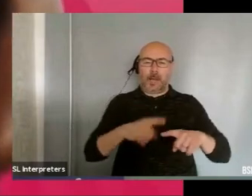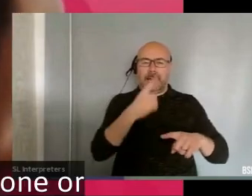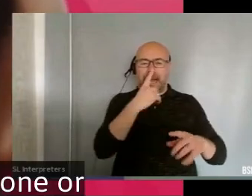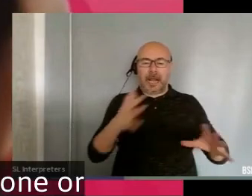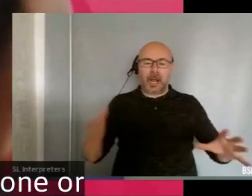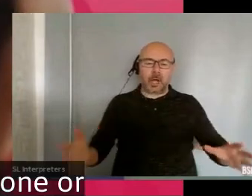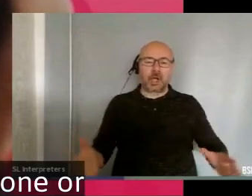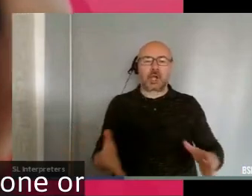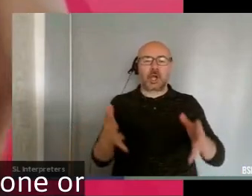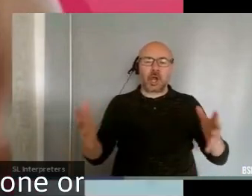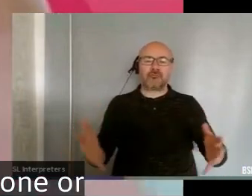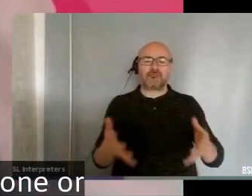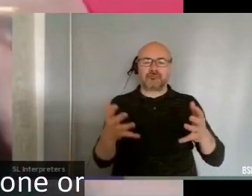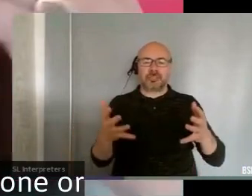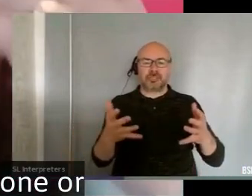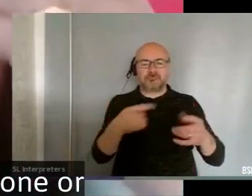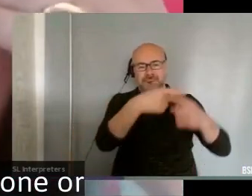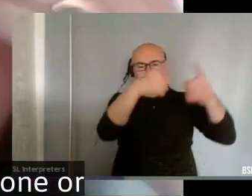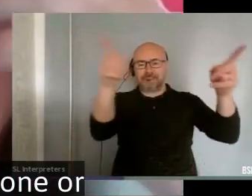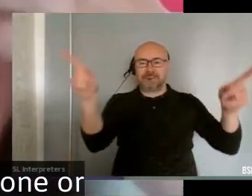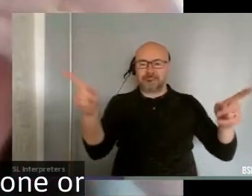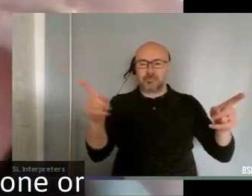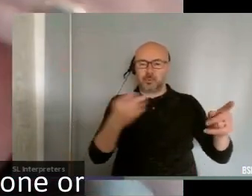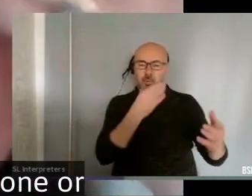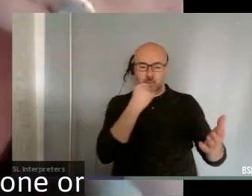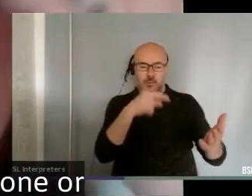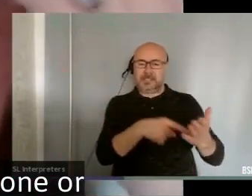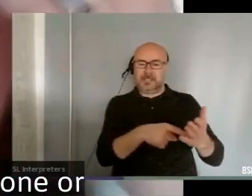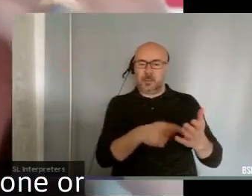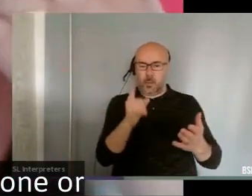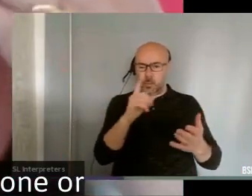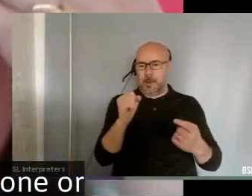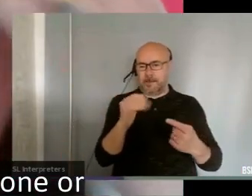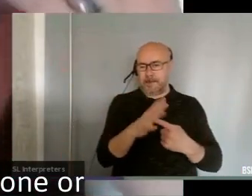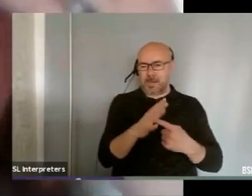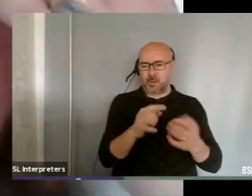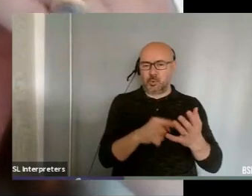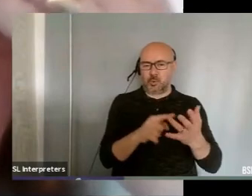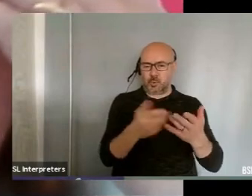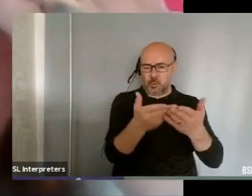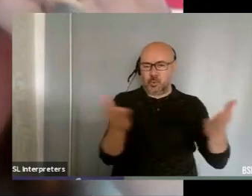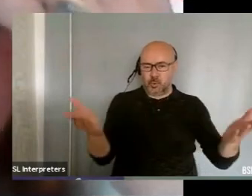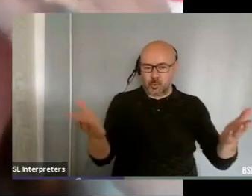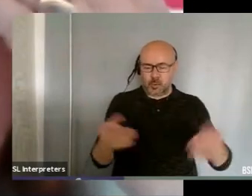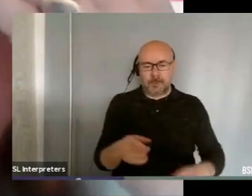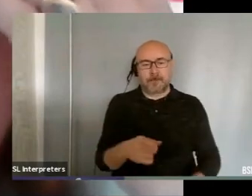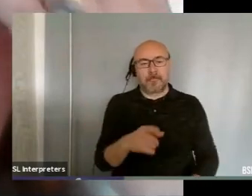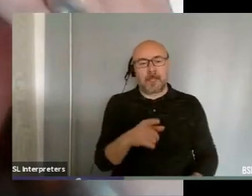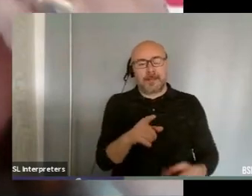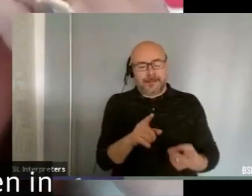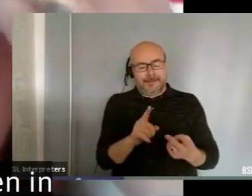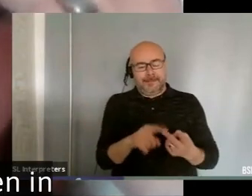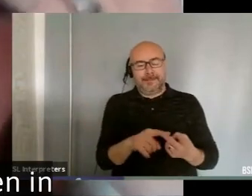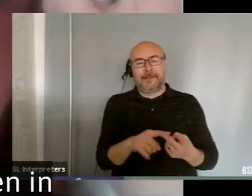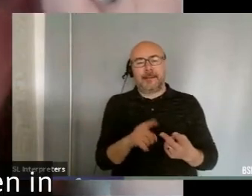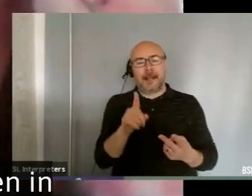encourage? And I suppose alongside that, one or two people have been saying, and Henry, I guess this is around post-diagnostic support